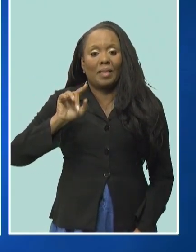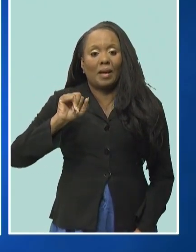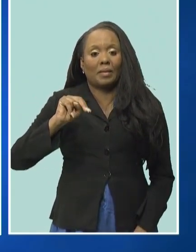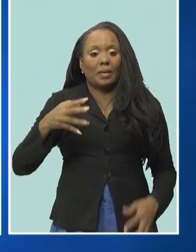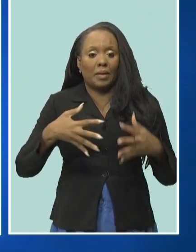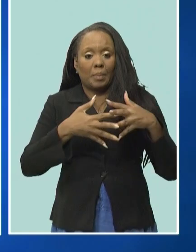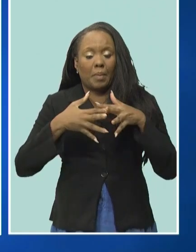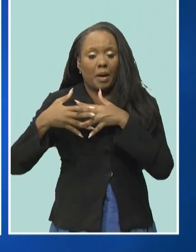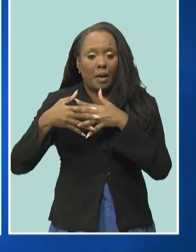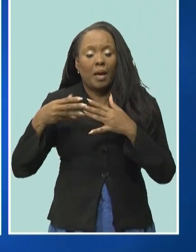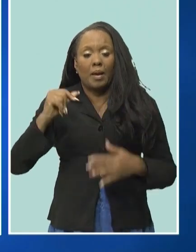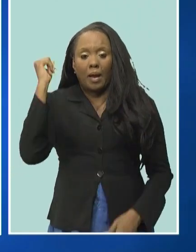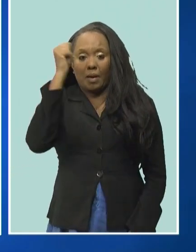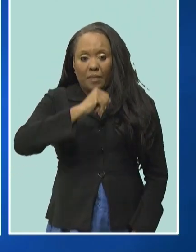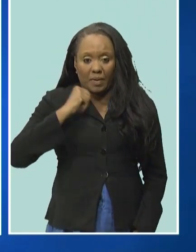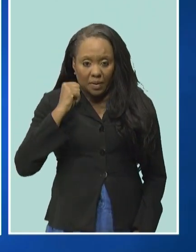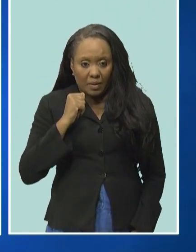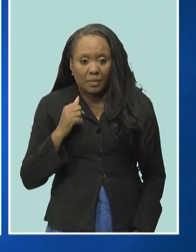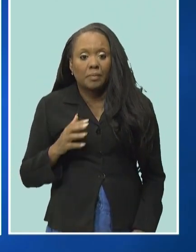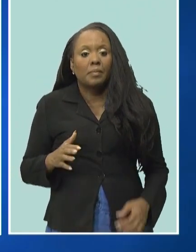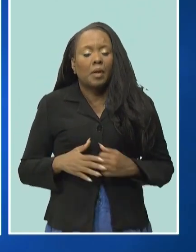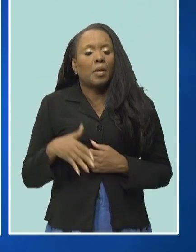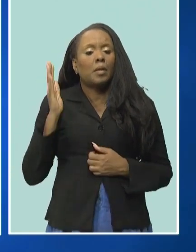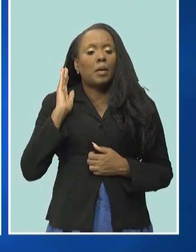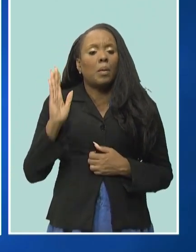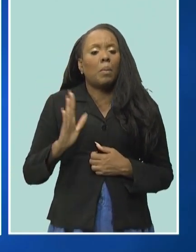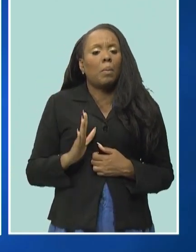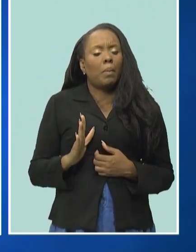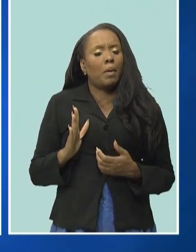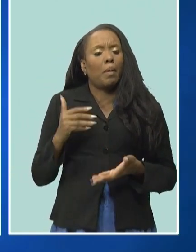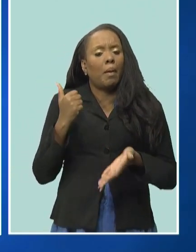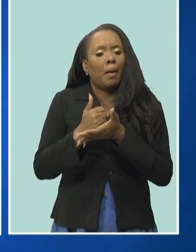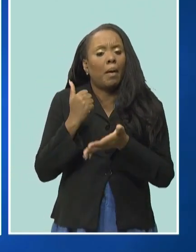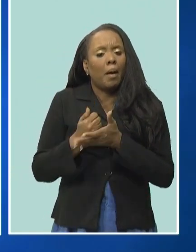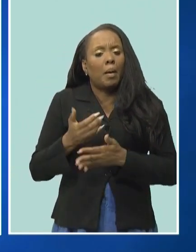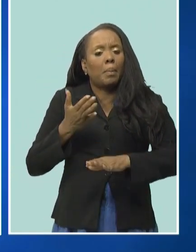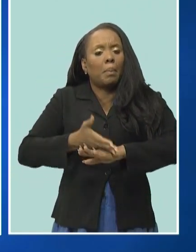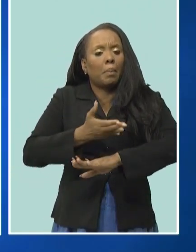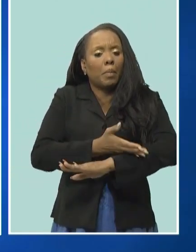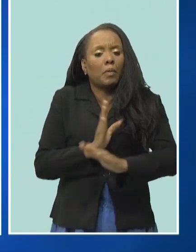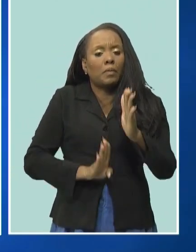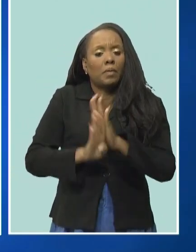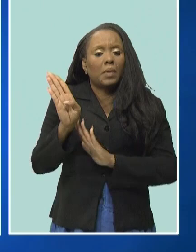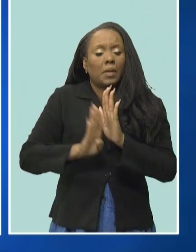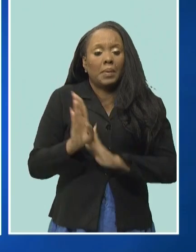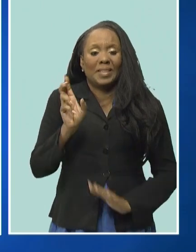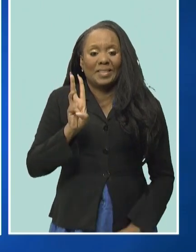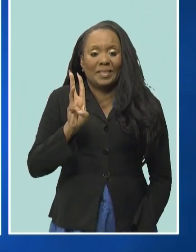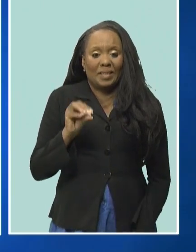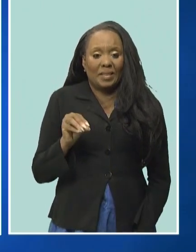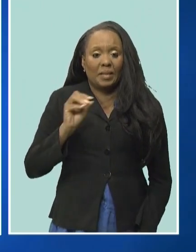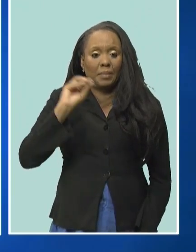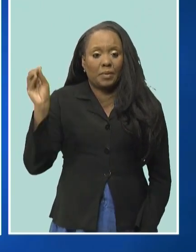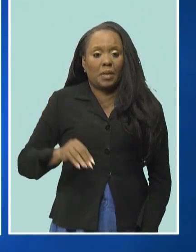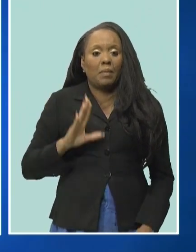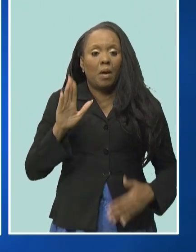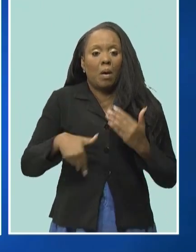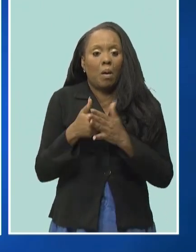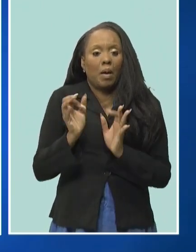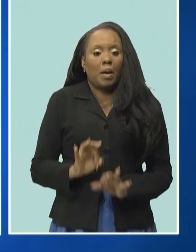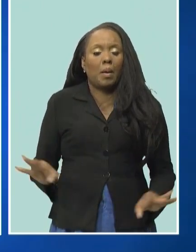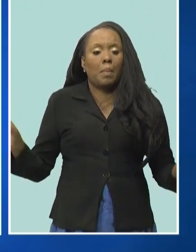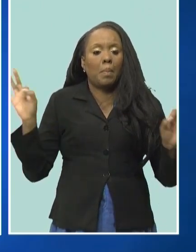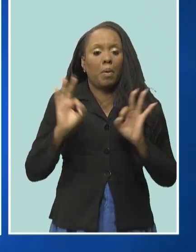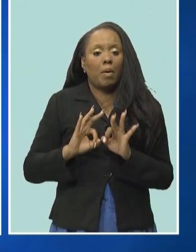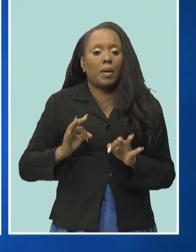Alliance for Health and Pharmaceutical Equity aims to achieve the development and manufacturing of 60% of all essential